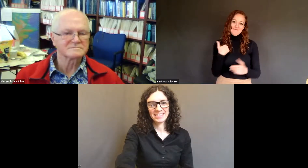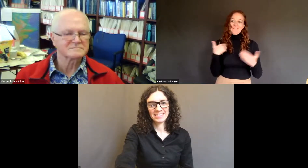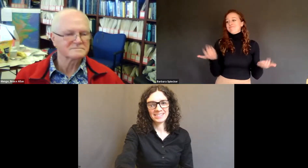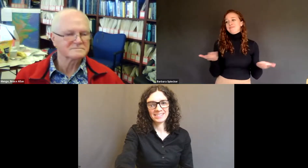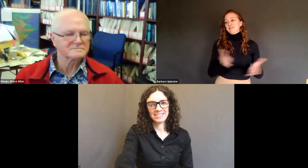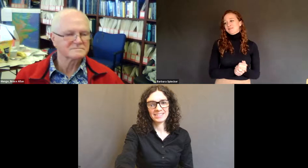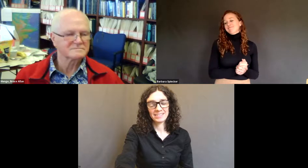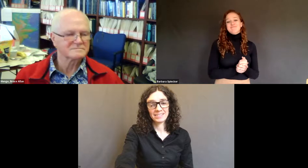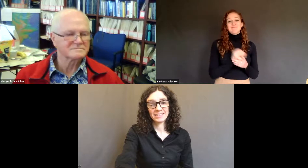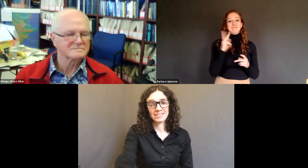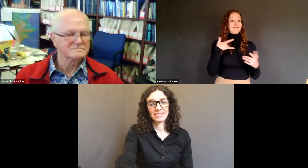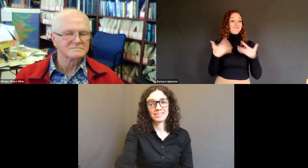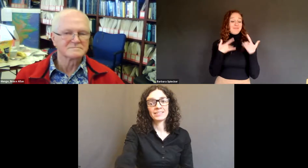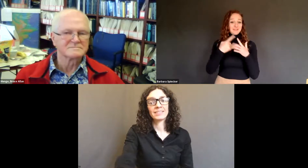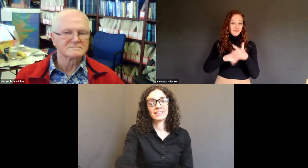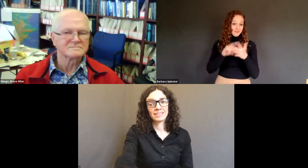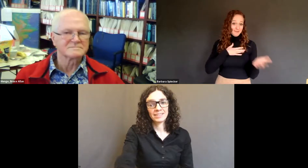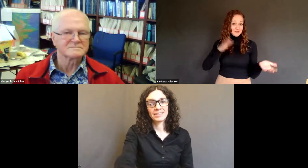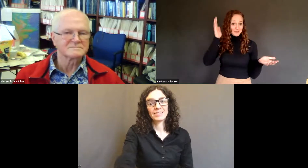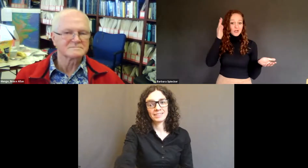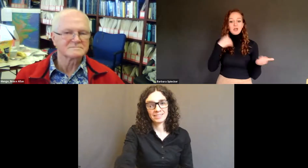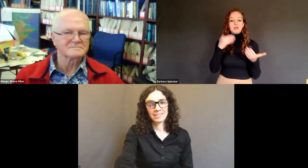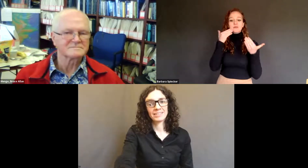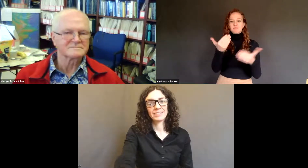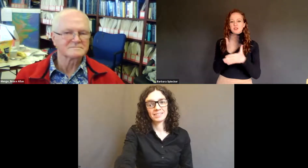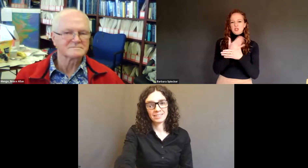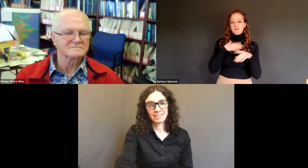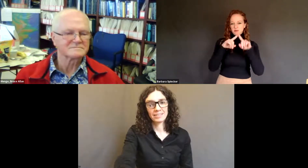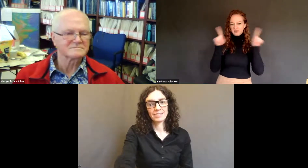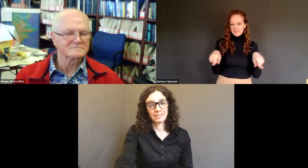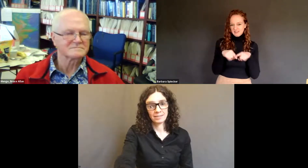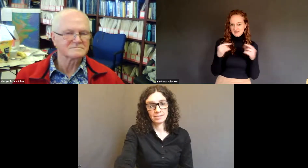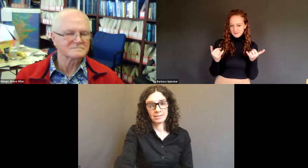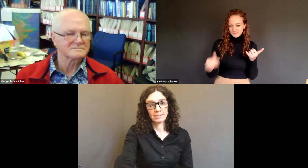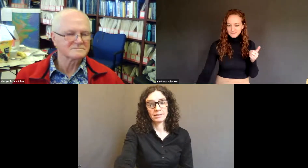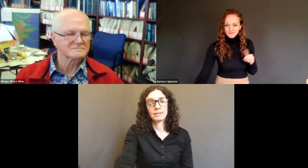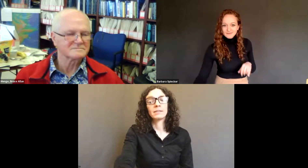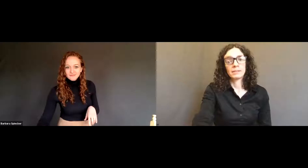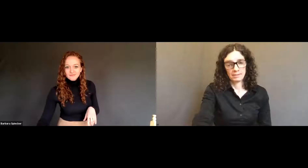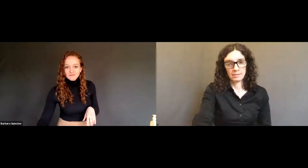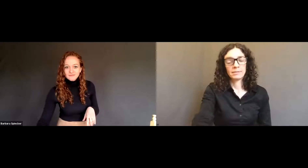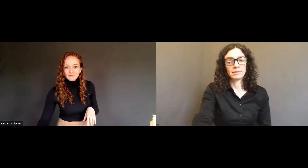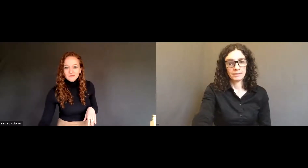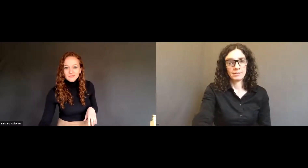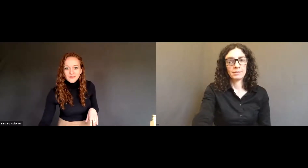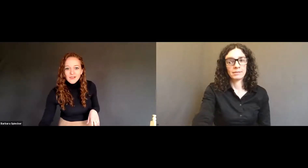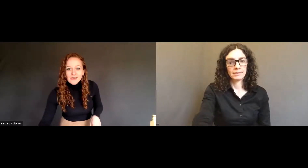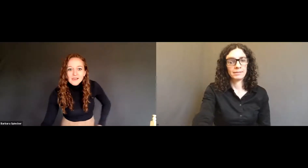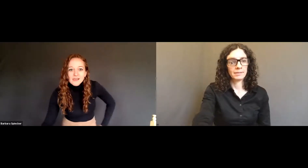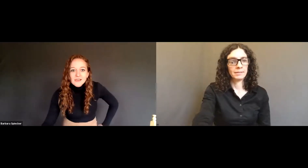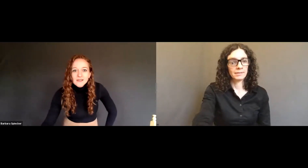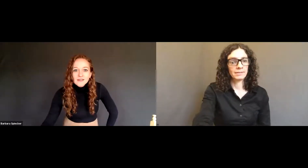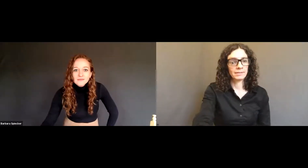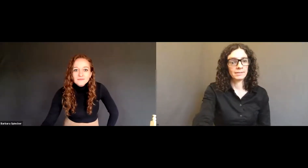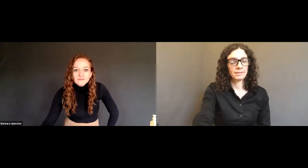and inspirational introduction. It makes me look back on all of my time here and really just know how